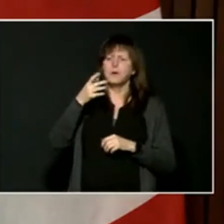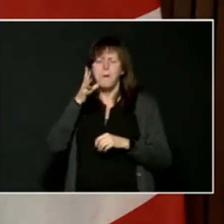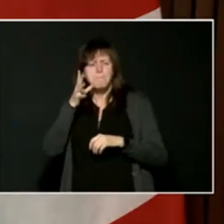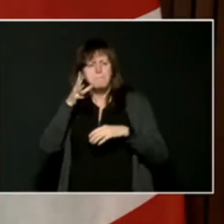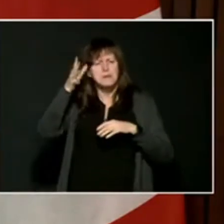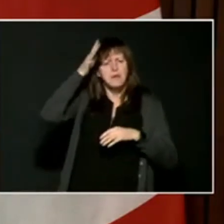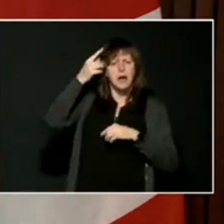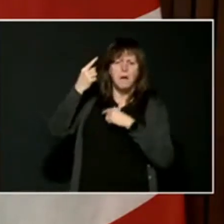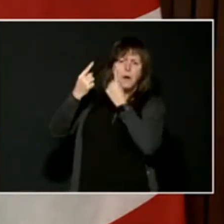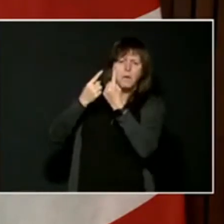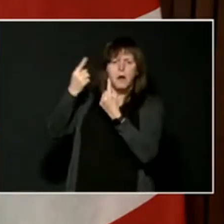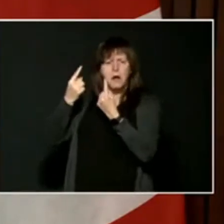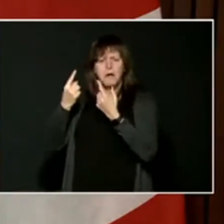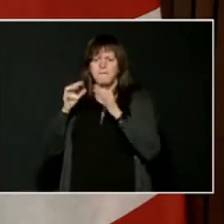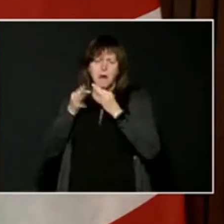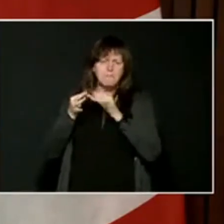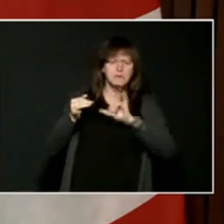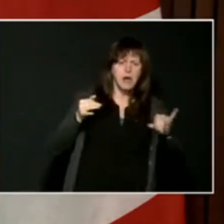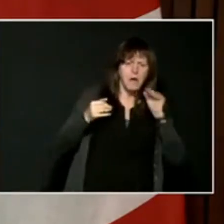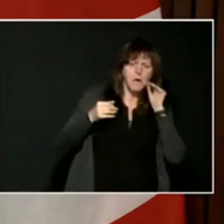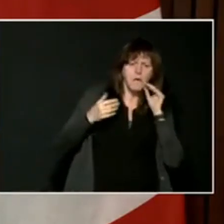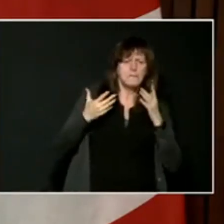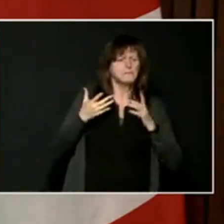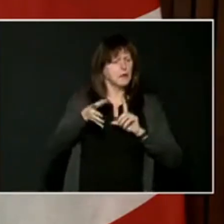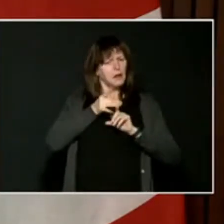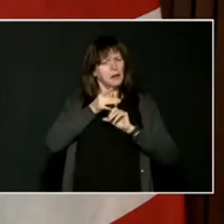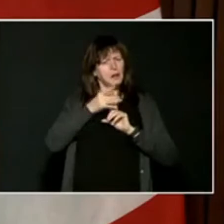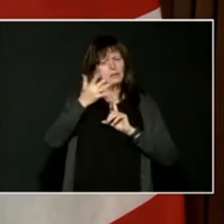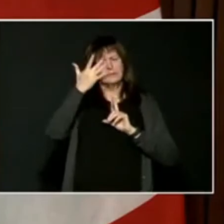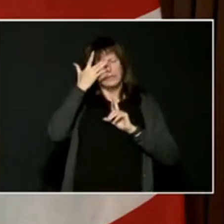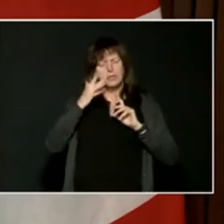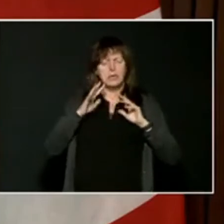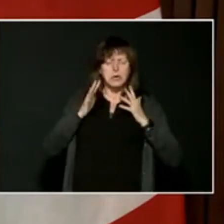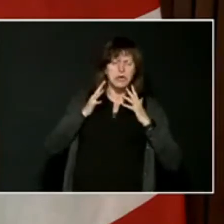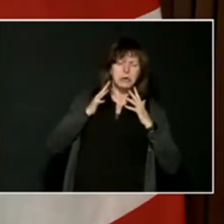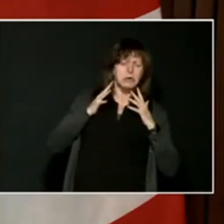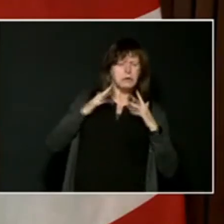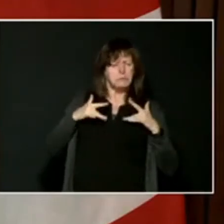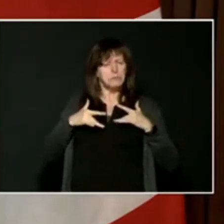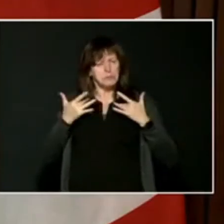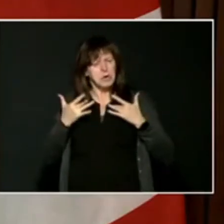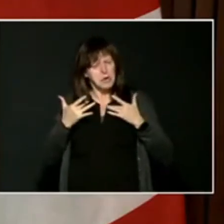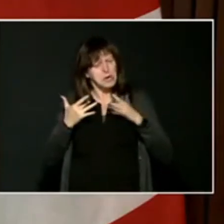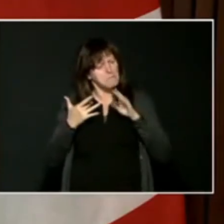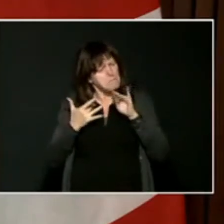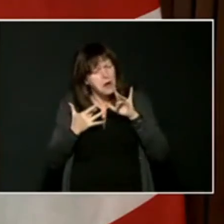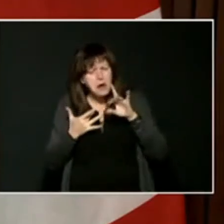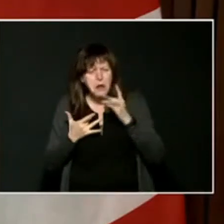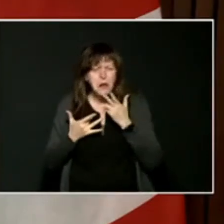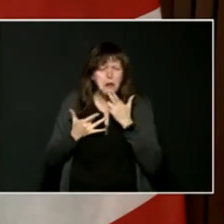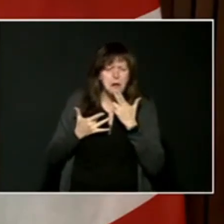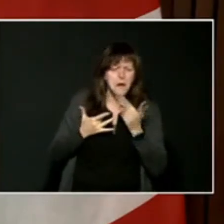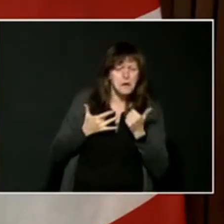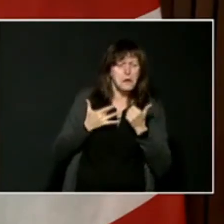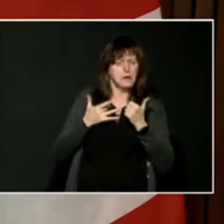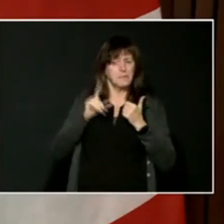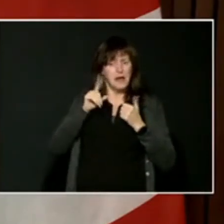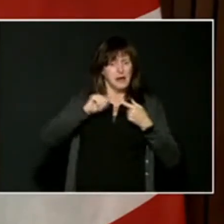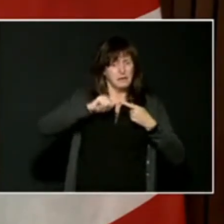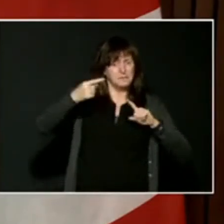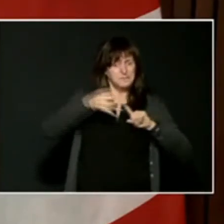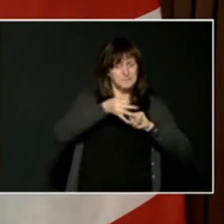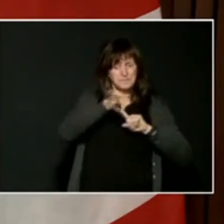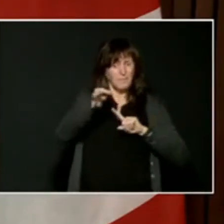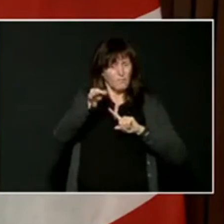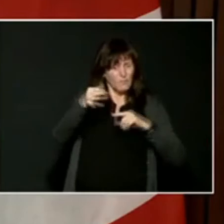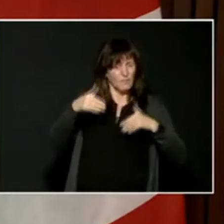family would have caught a much milder form of the disease, if at all. But with the new variants that are both more contagious and more dangerous,